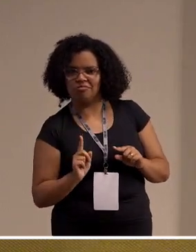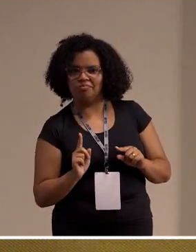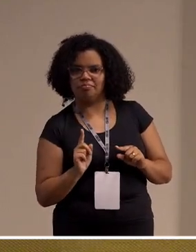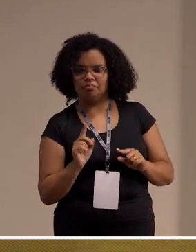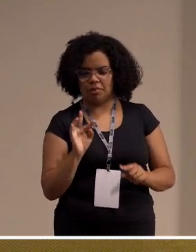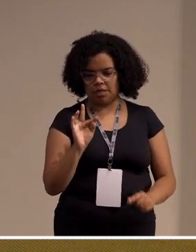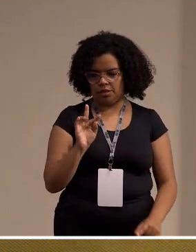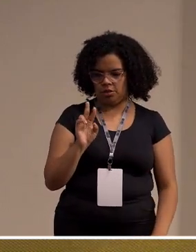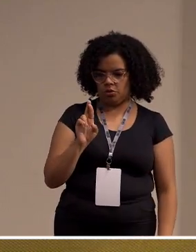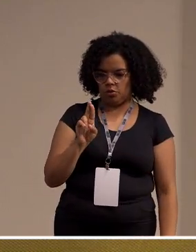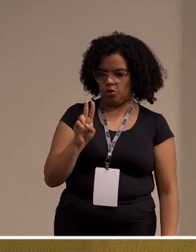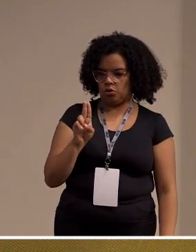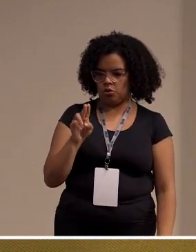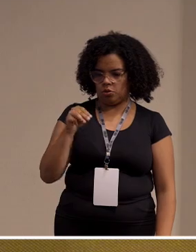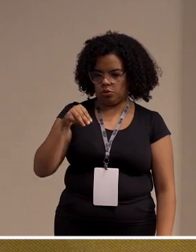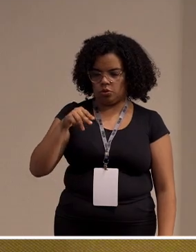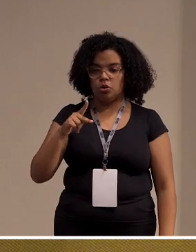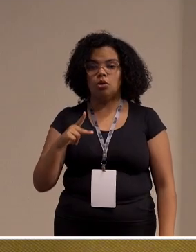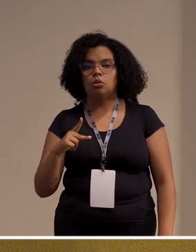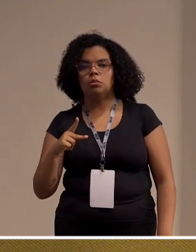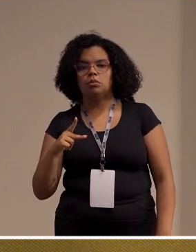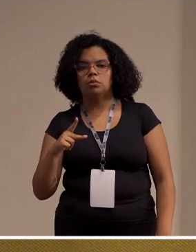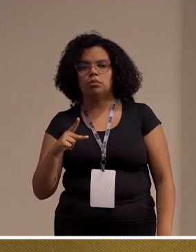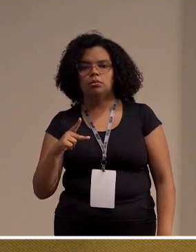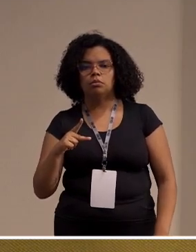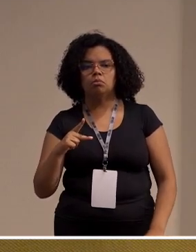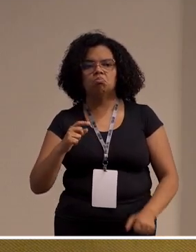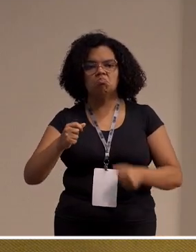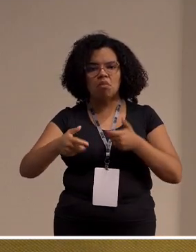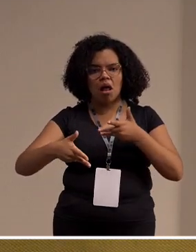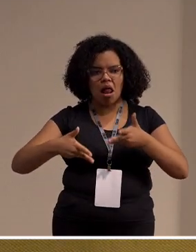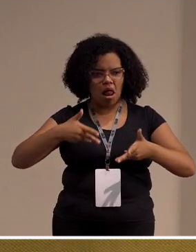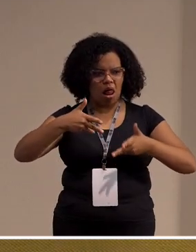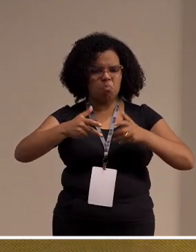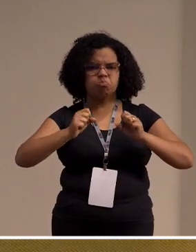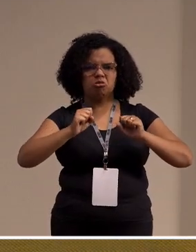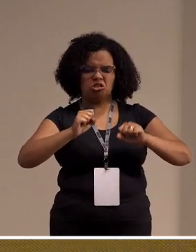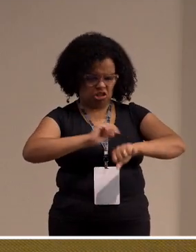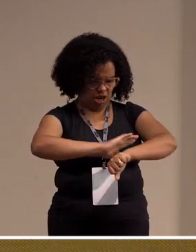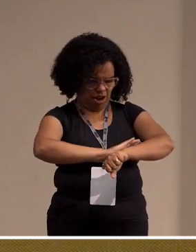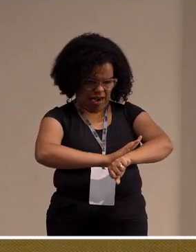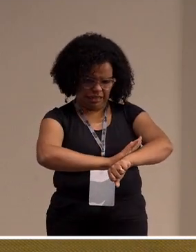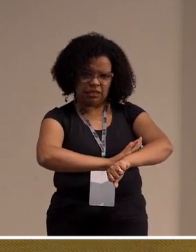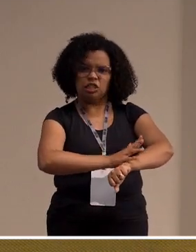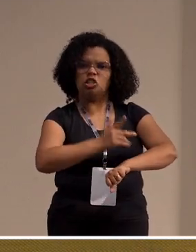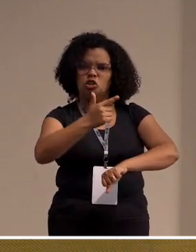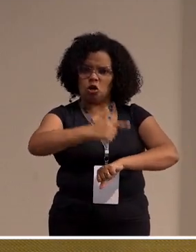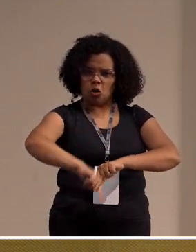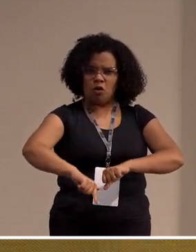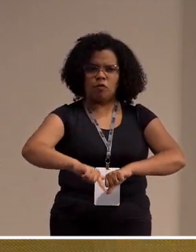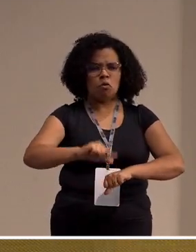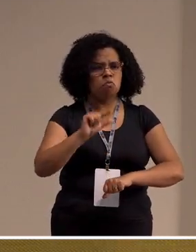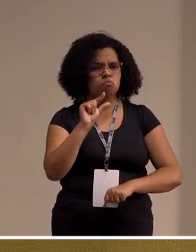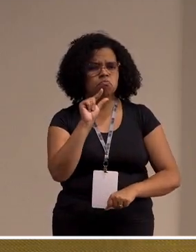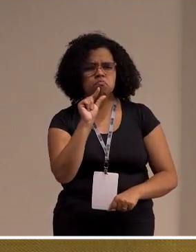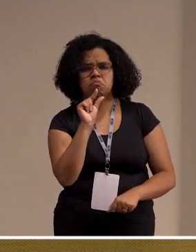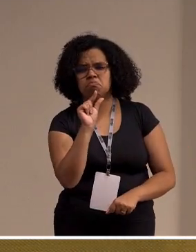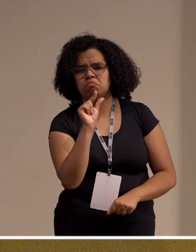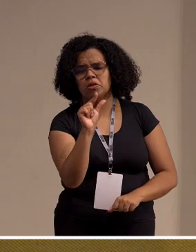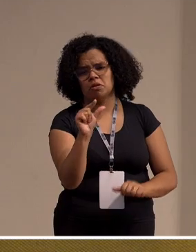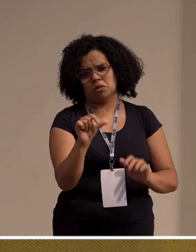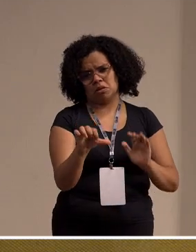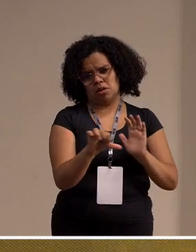above ground. White people can be openly racist once again with few consequences. That also is a legacy of the era